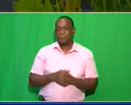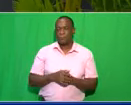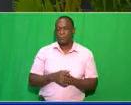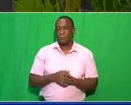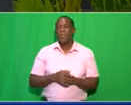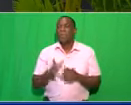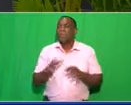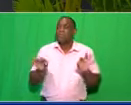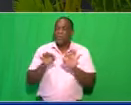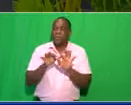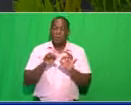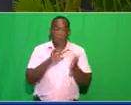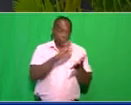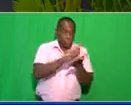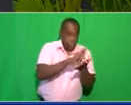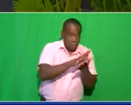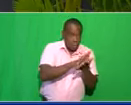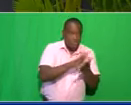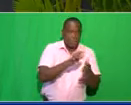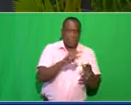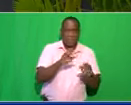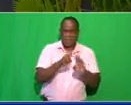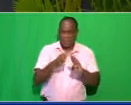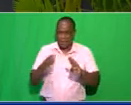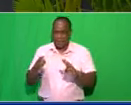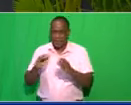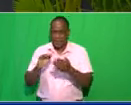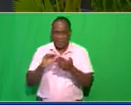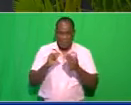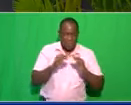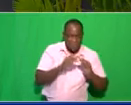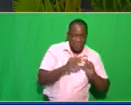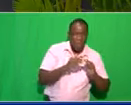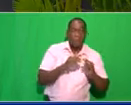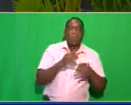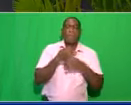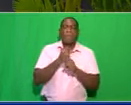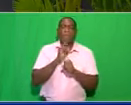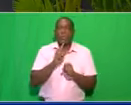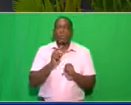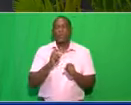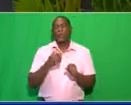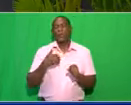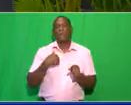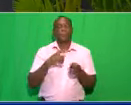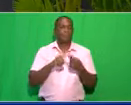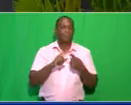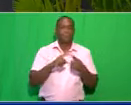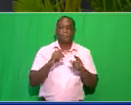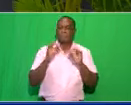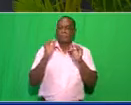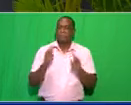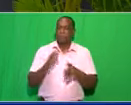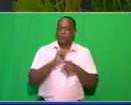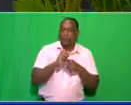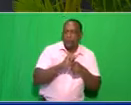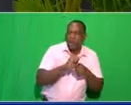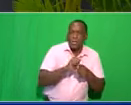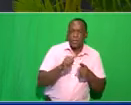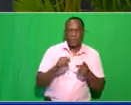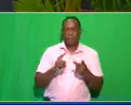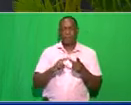these communities to making sure that you have teacher training, you have resources, and